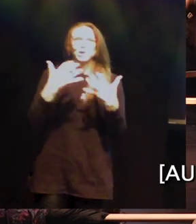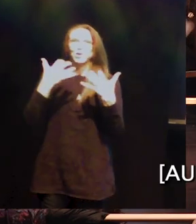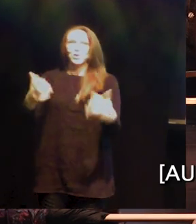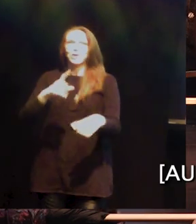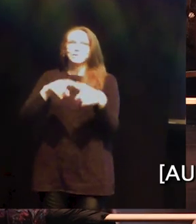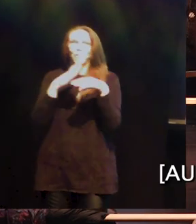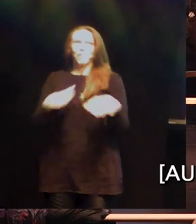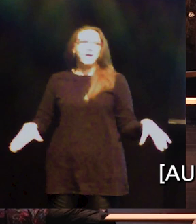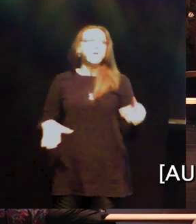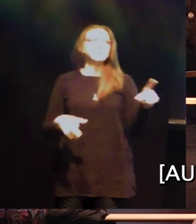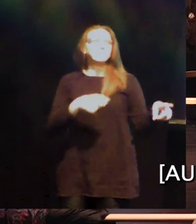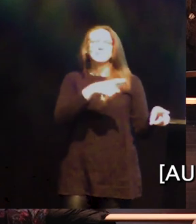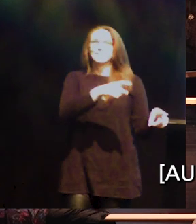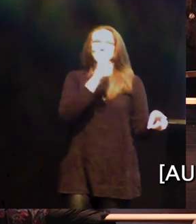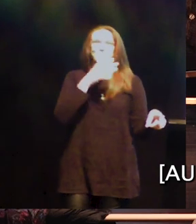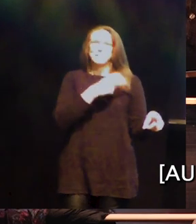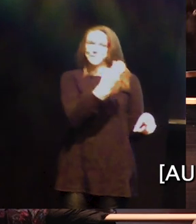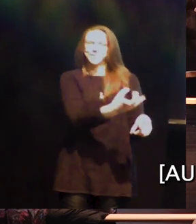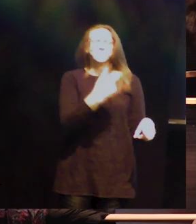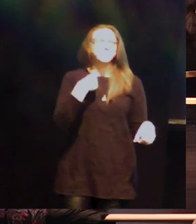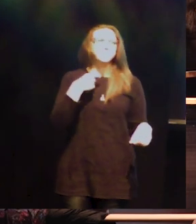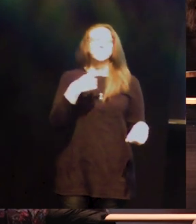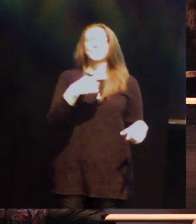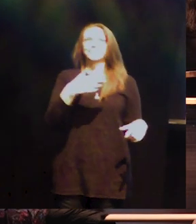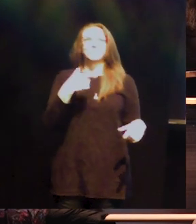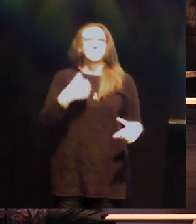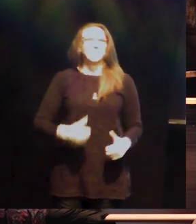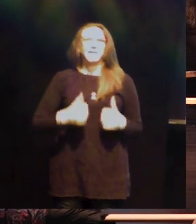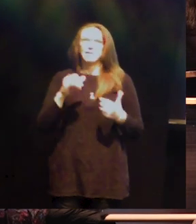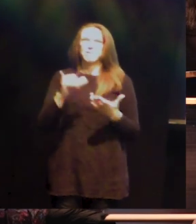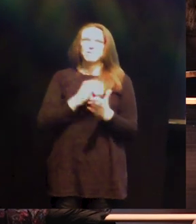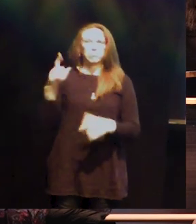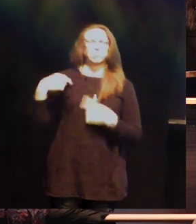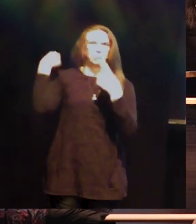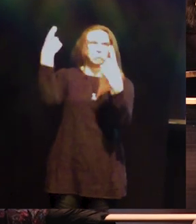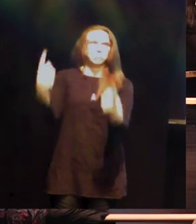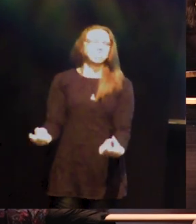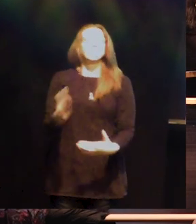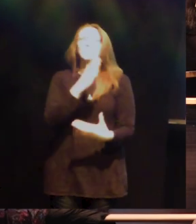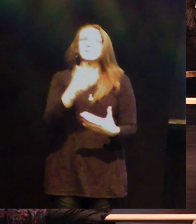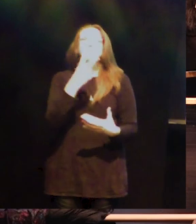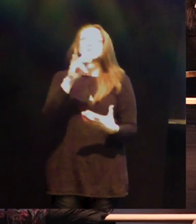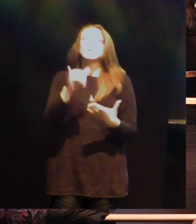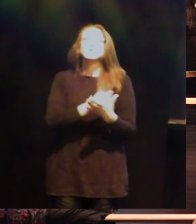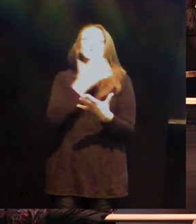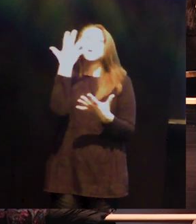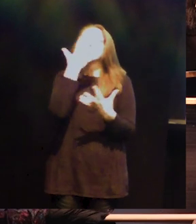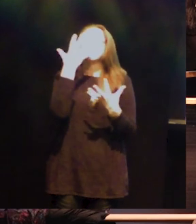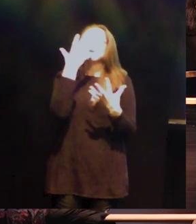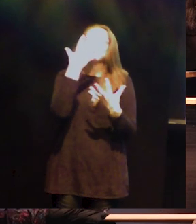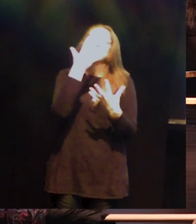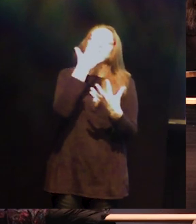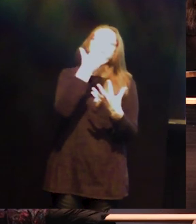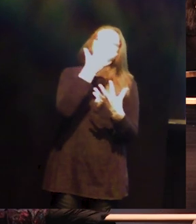As a lifelong New Yorker, first thing I want to say is thank you. I've never seen New York look so beautiful. I mean, it was